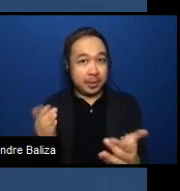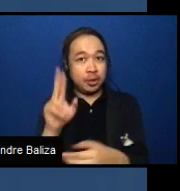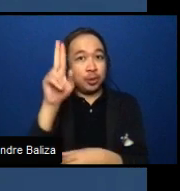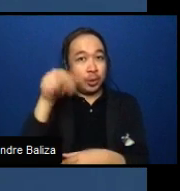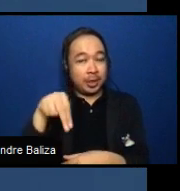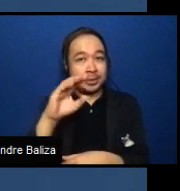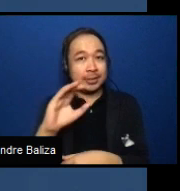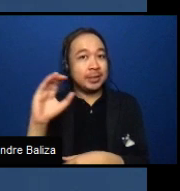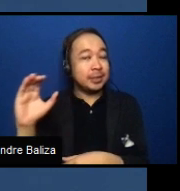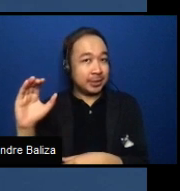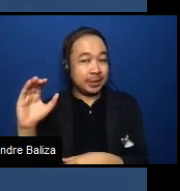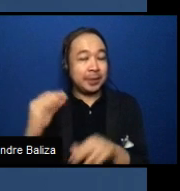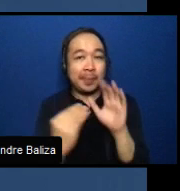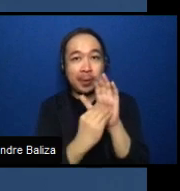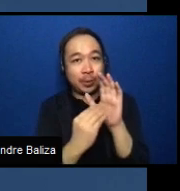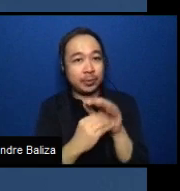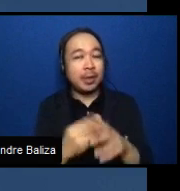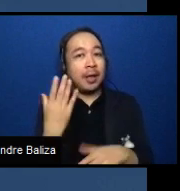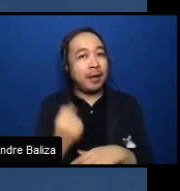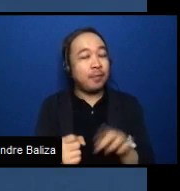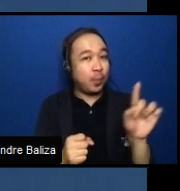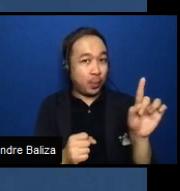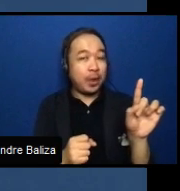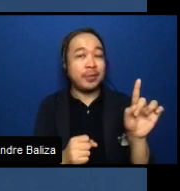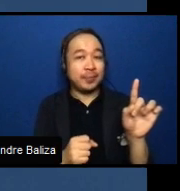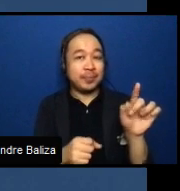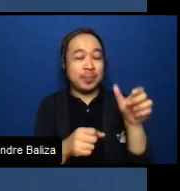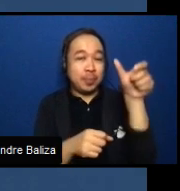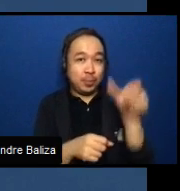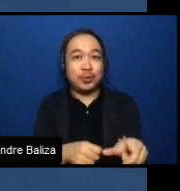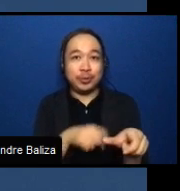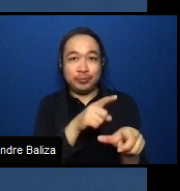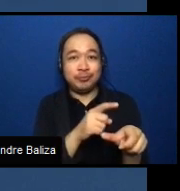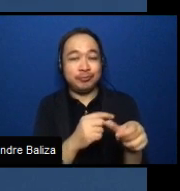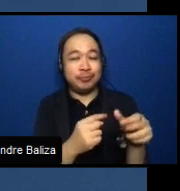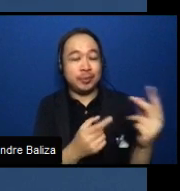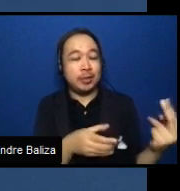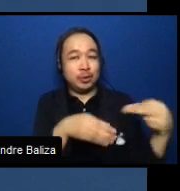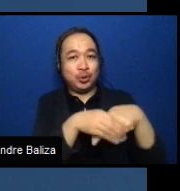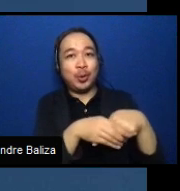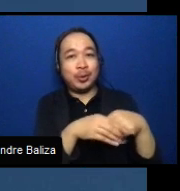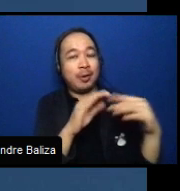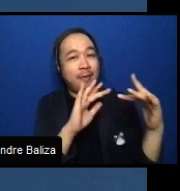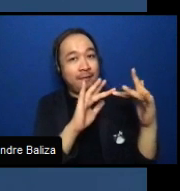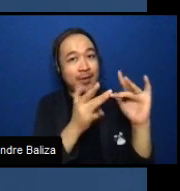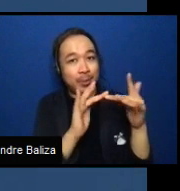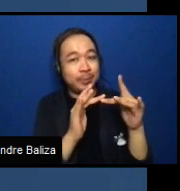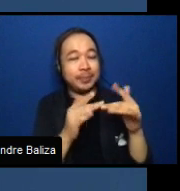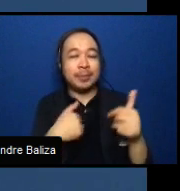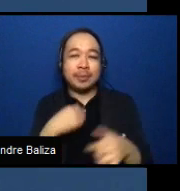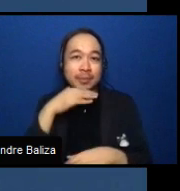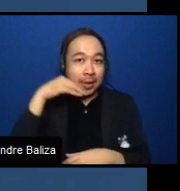and there will be 1 other joining virtually. So therefore, it is my pleasure to